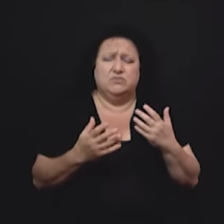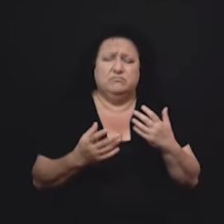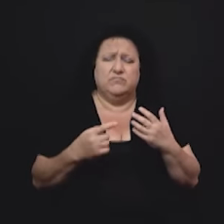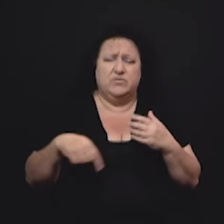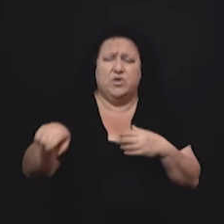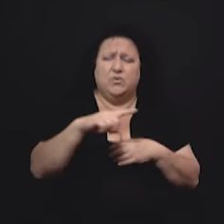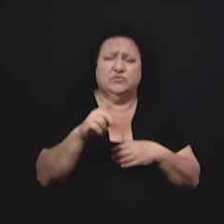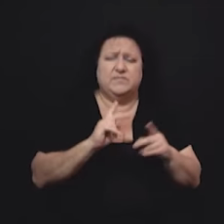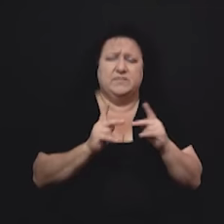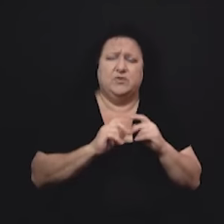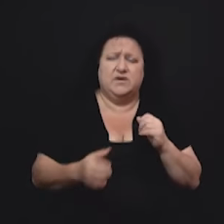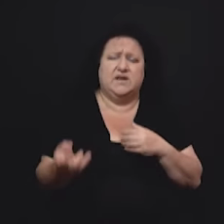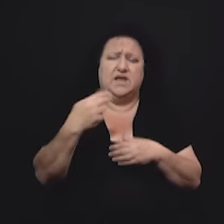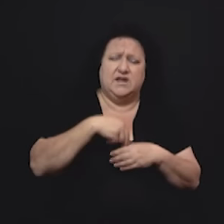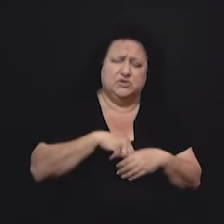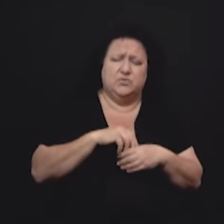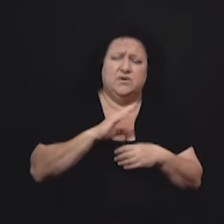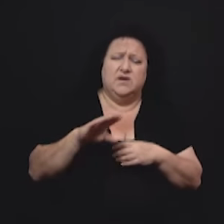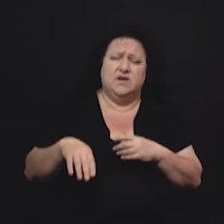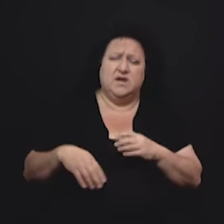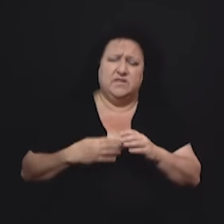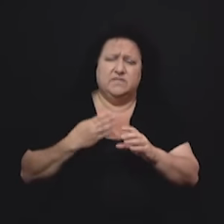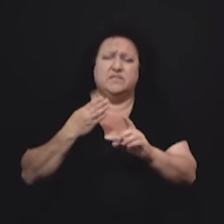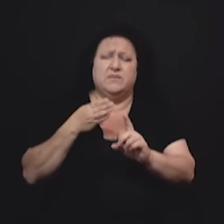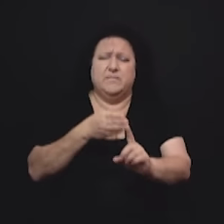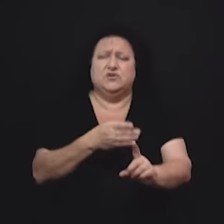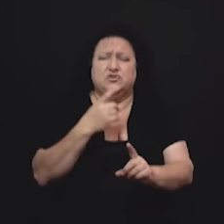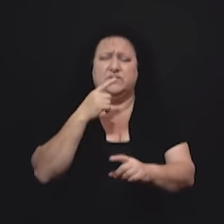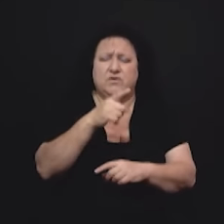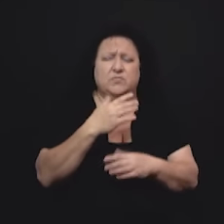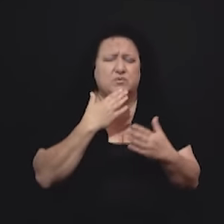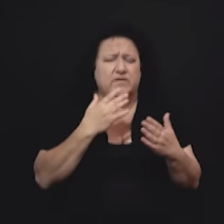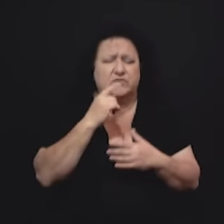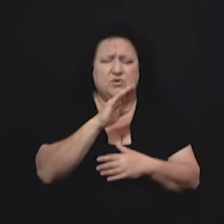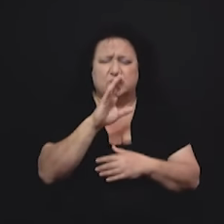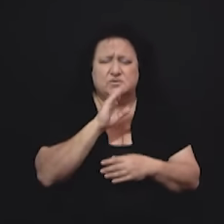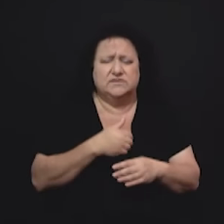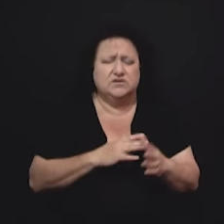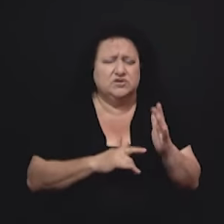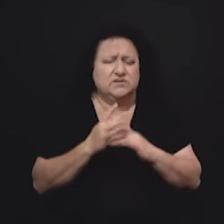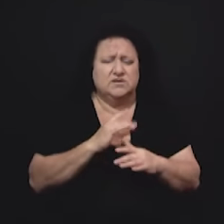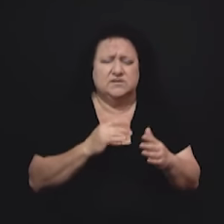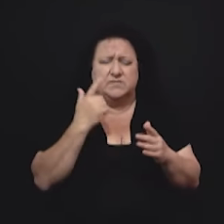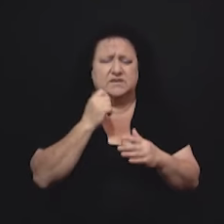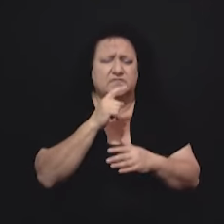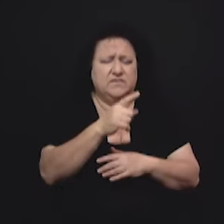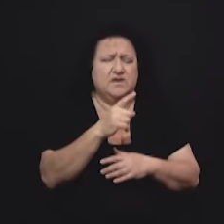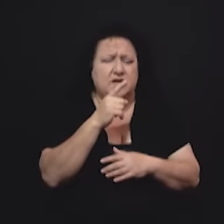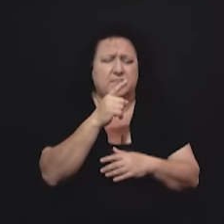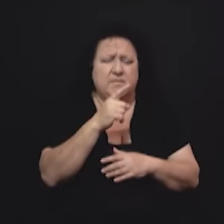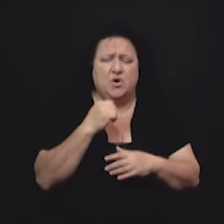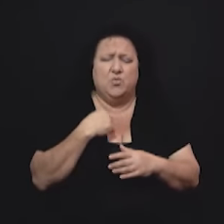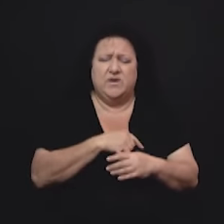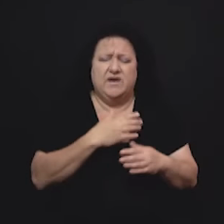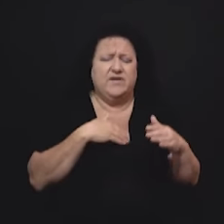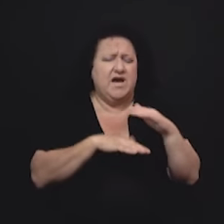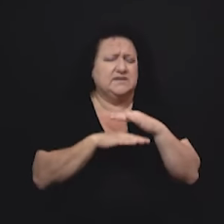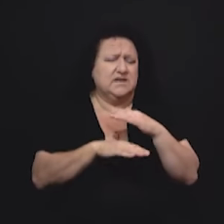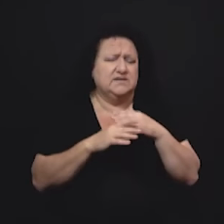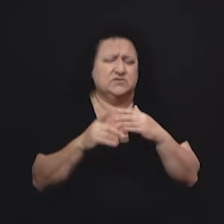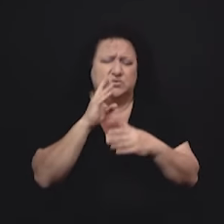We adore you. We are so grateful for your son, Jesus. It is because of him we have access to eternal life. It is because of him we have access to